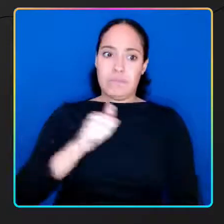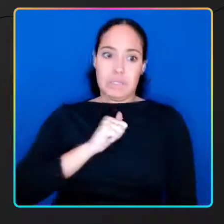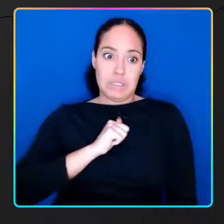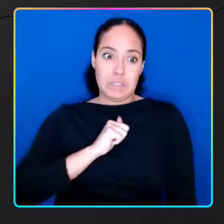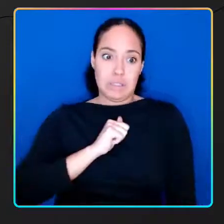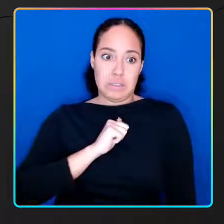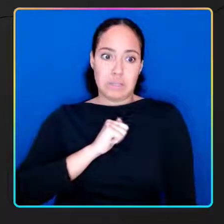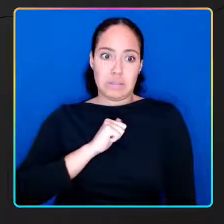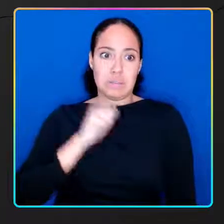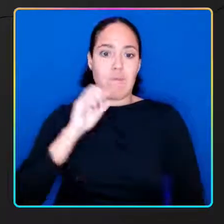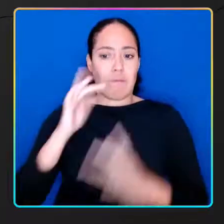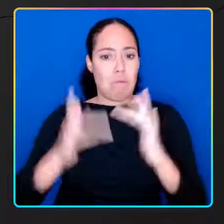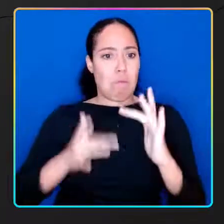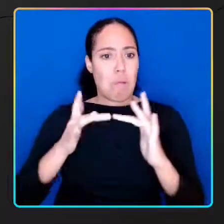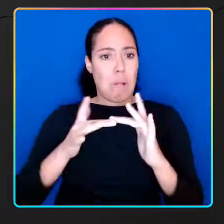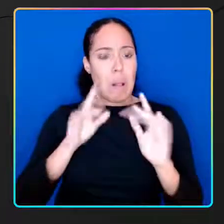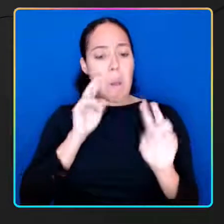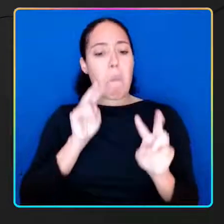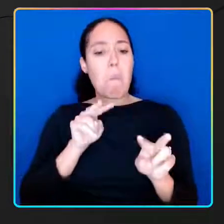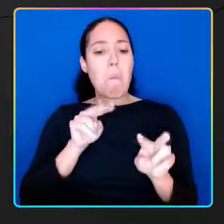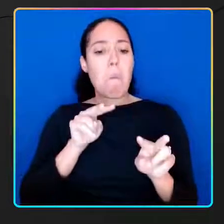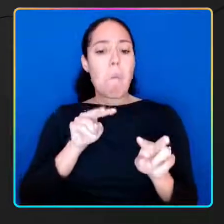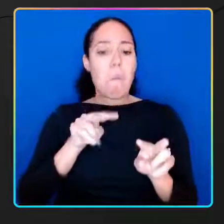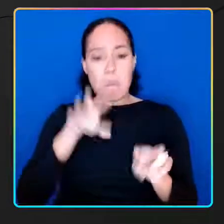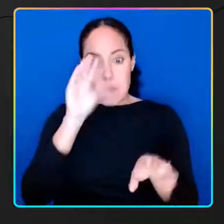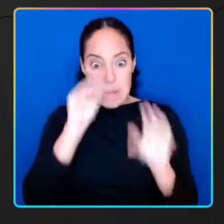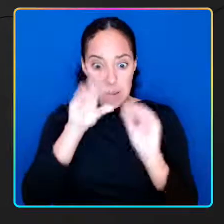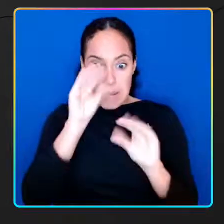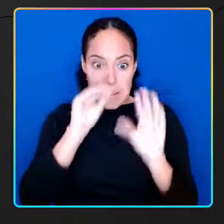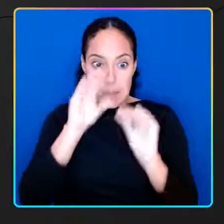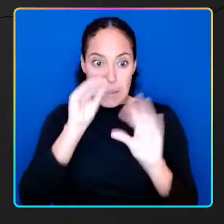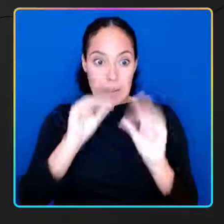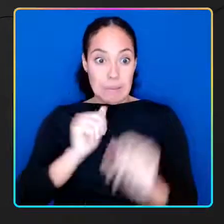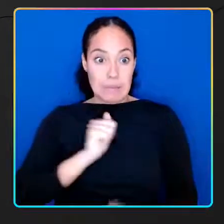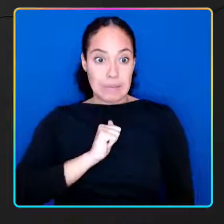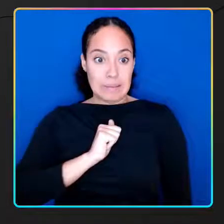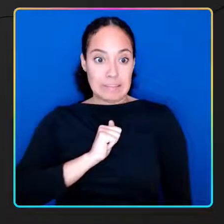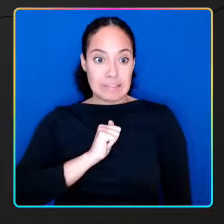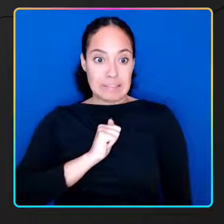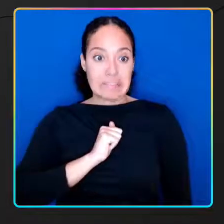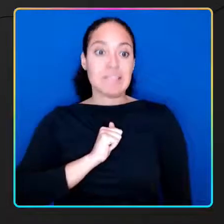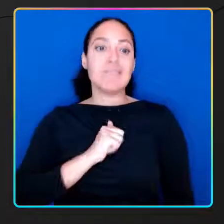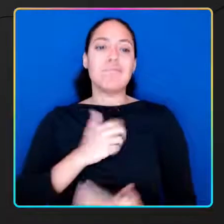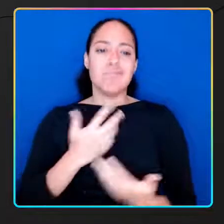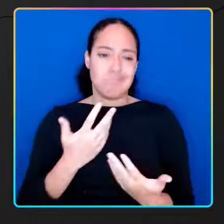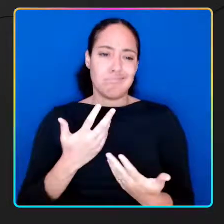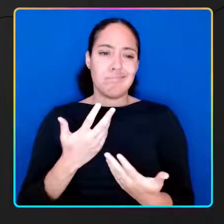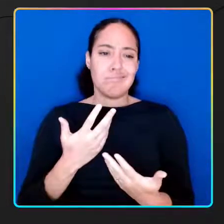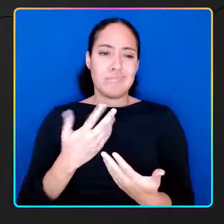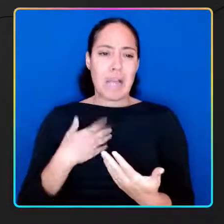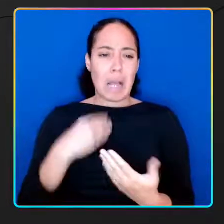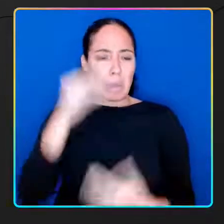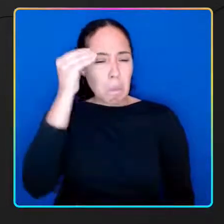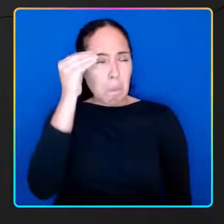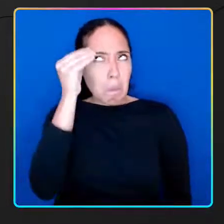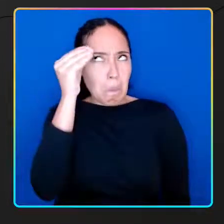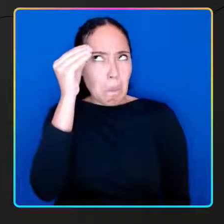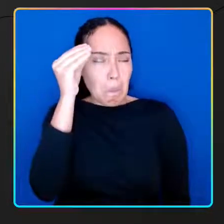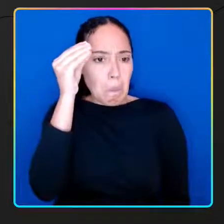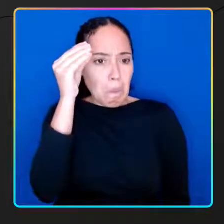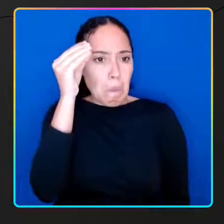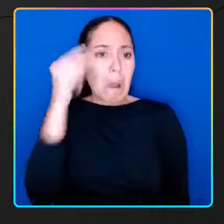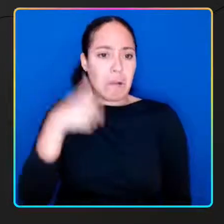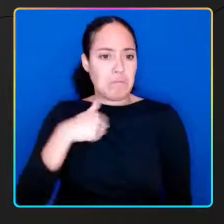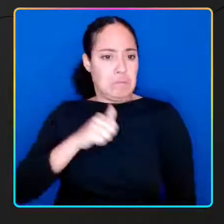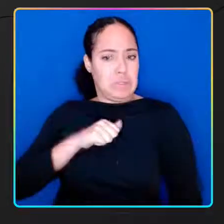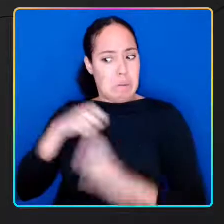the engineering courses and other Coursera courses, and I had already been coding a lot, like doing little projects on my own. So